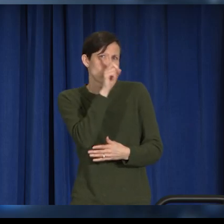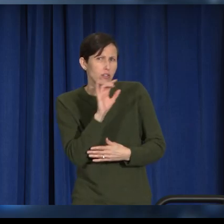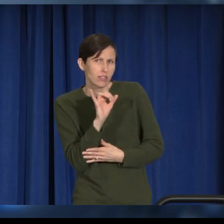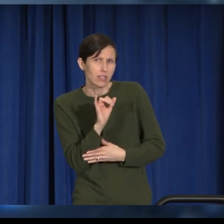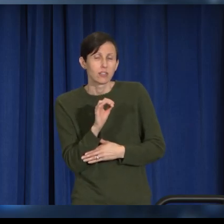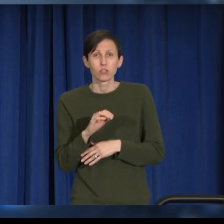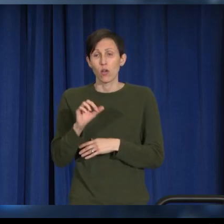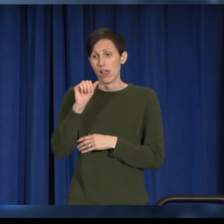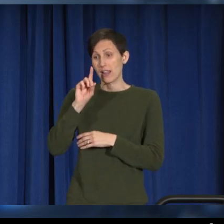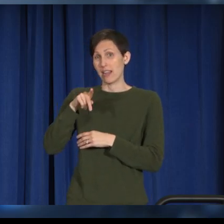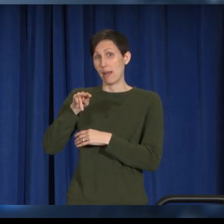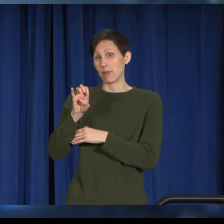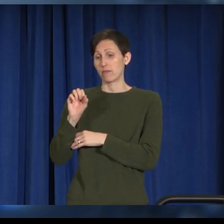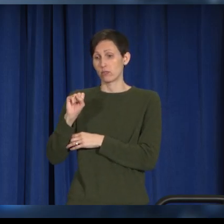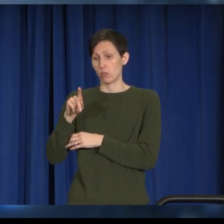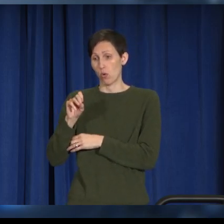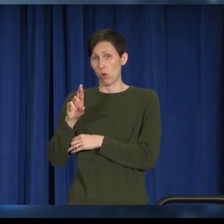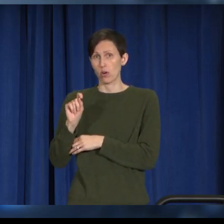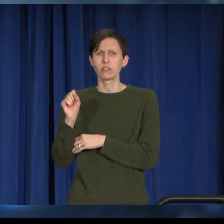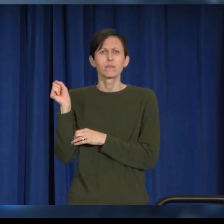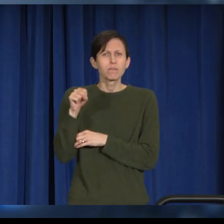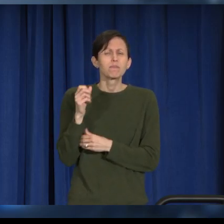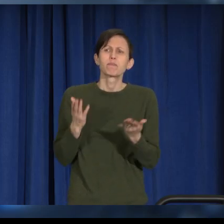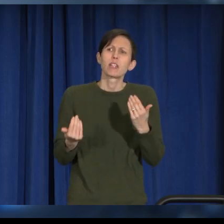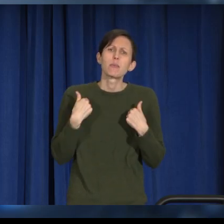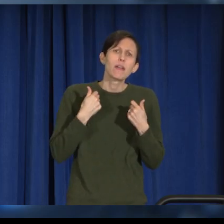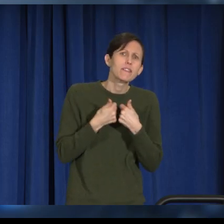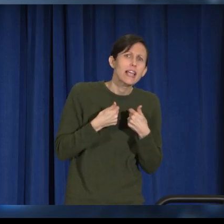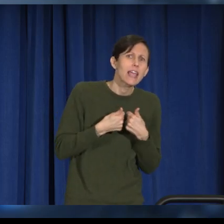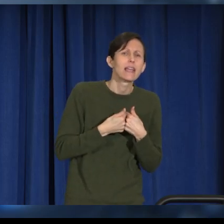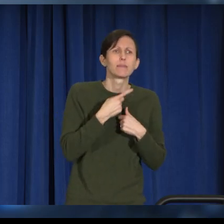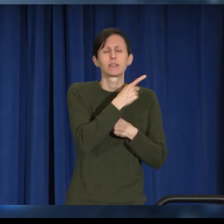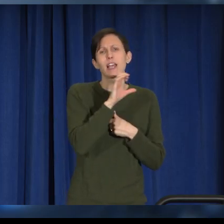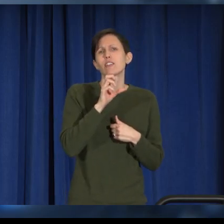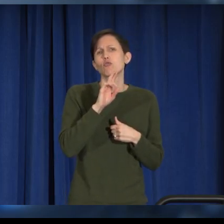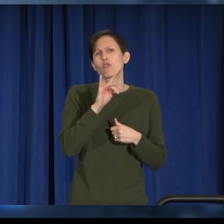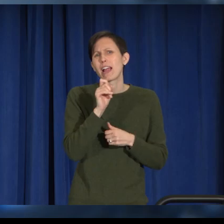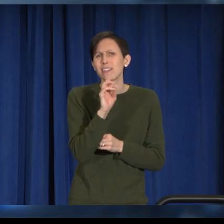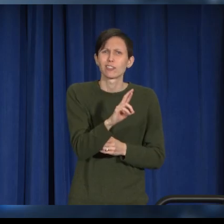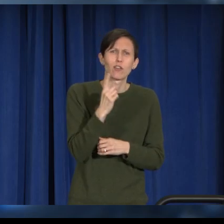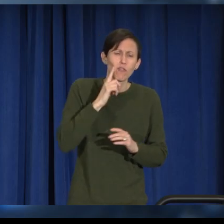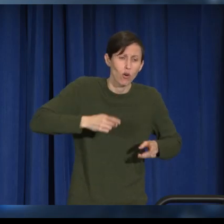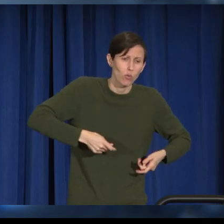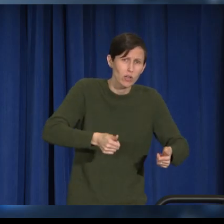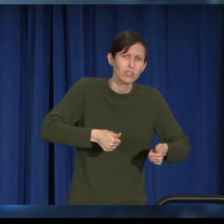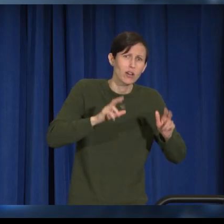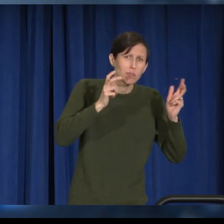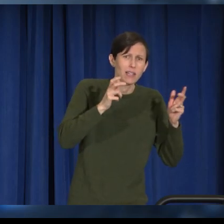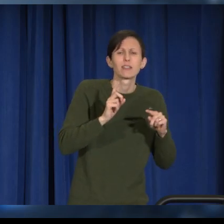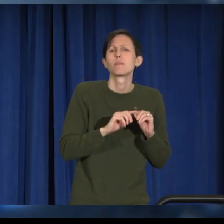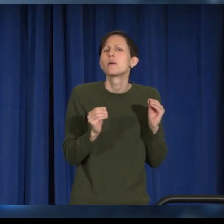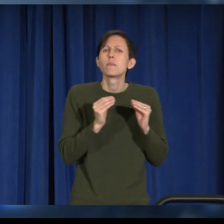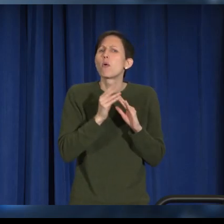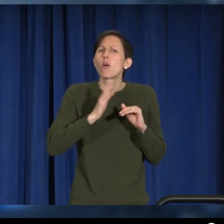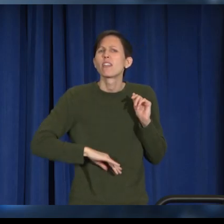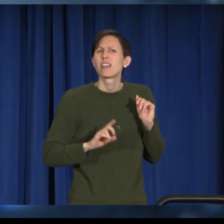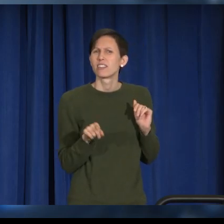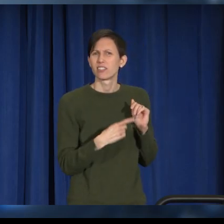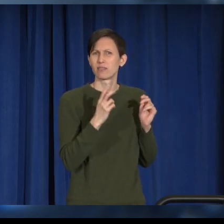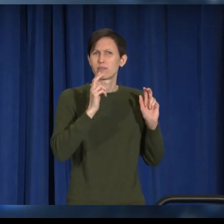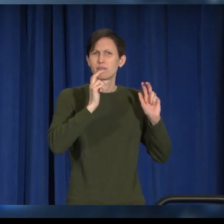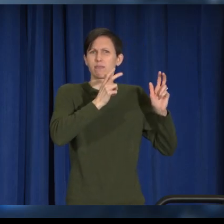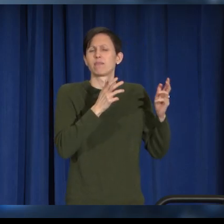and fitness, yes, we might have games at Chrysler Center for wheelchair basketball, but it's much deeper than that.